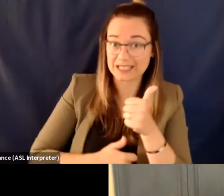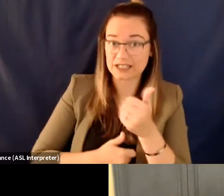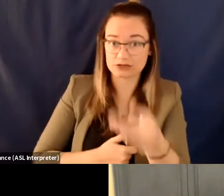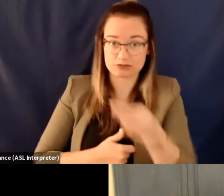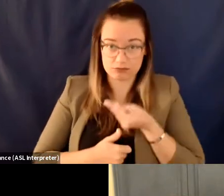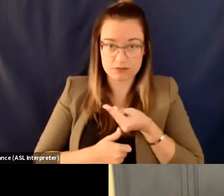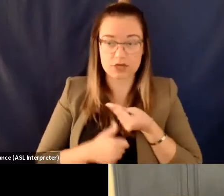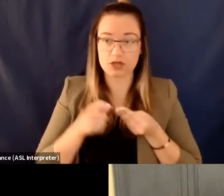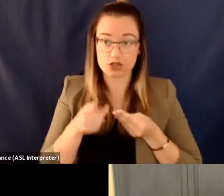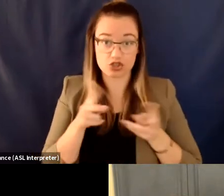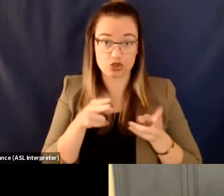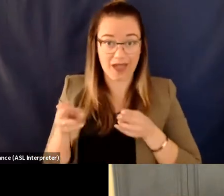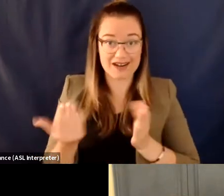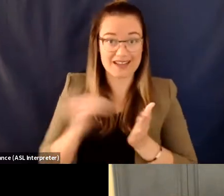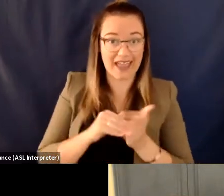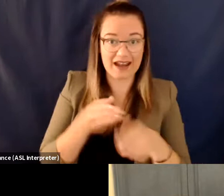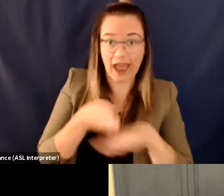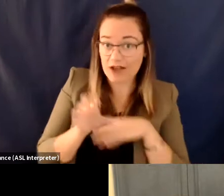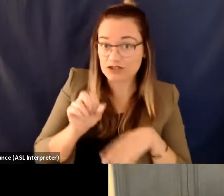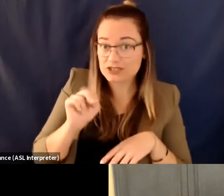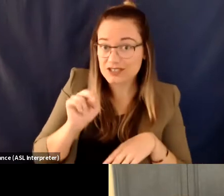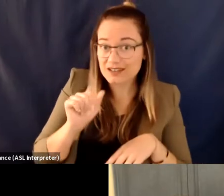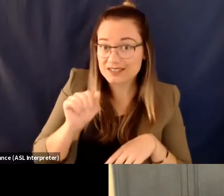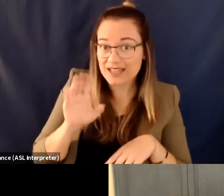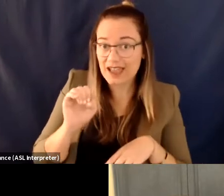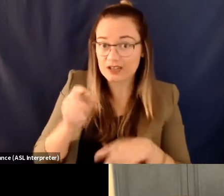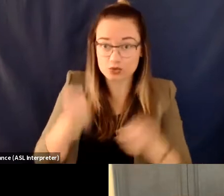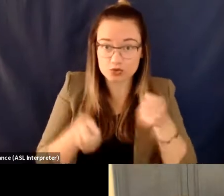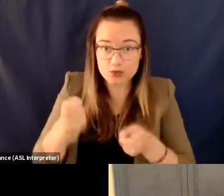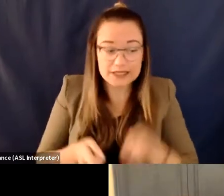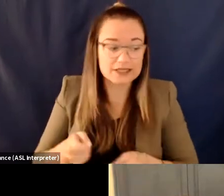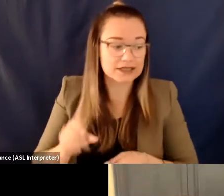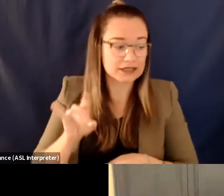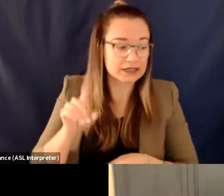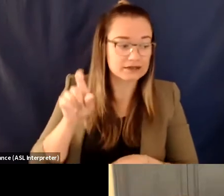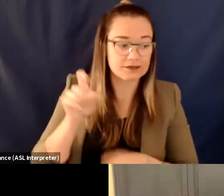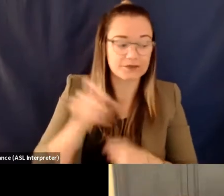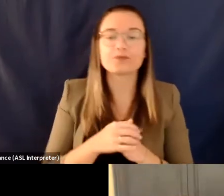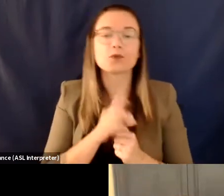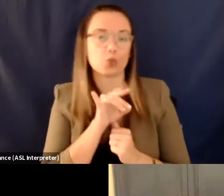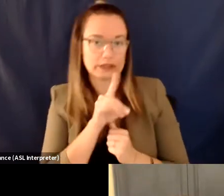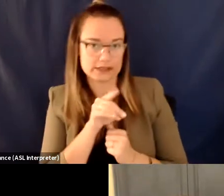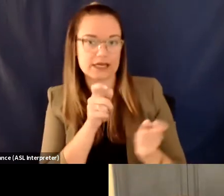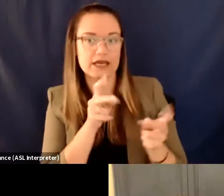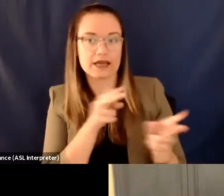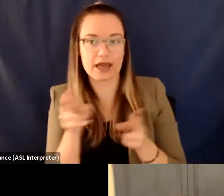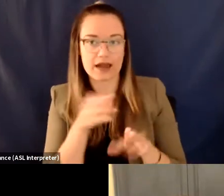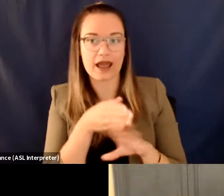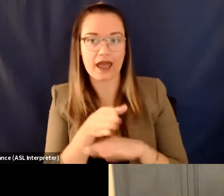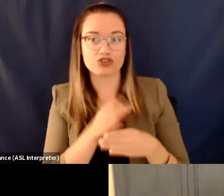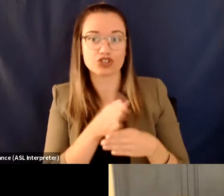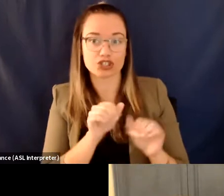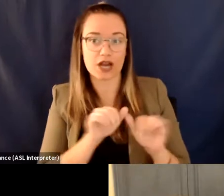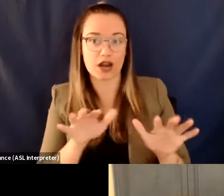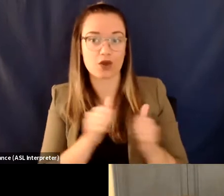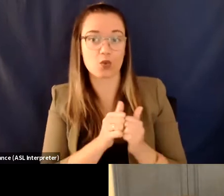and did you edit it after Sundance? Did you tweak it? We did edit the movie after sharing it with